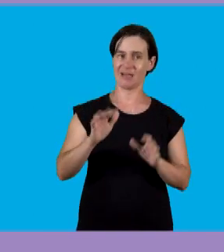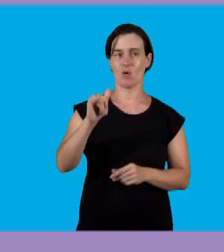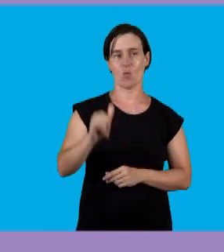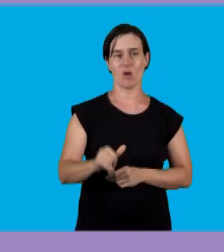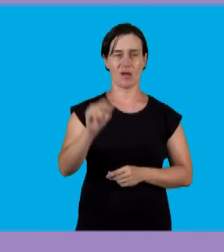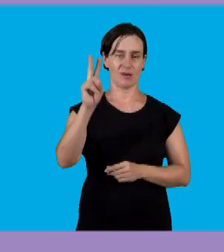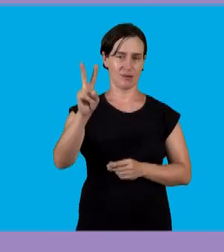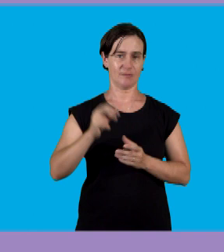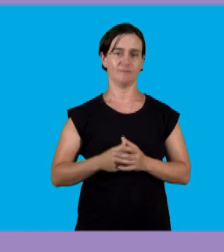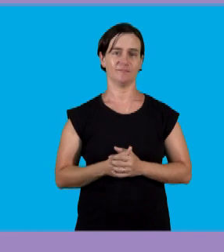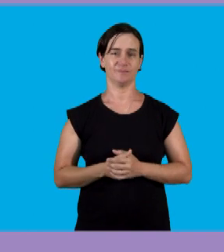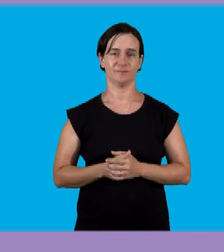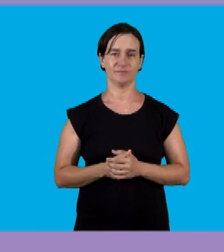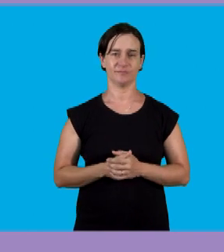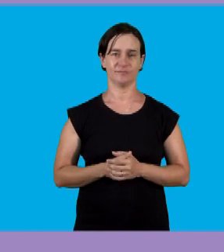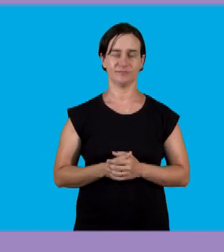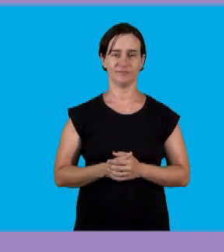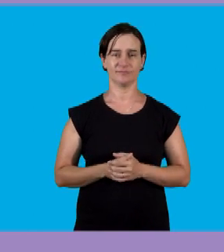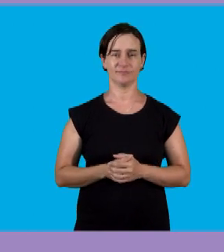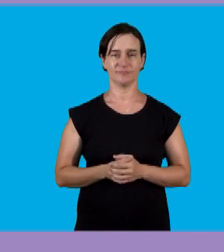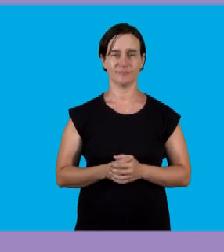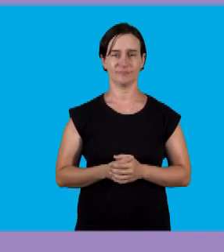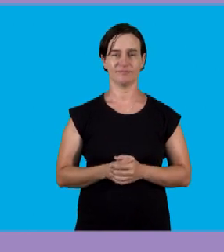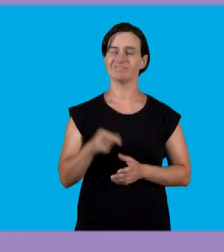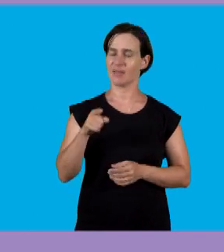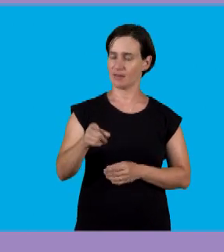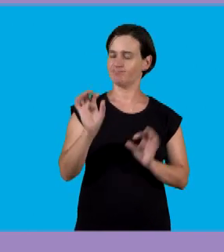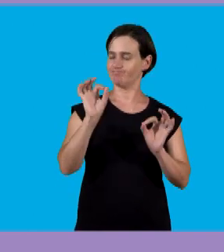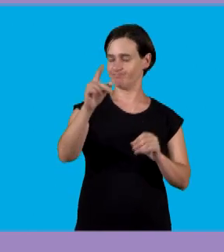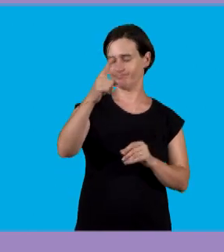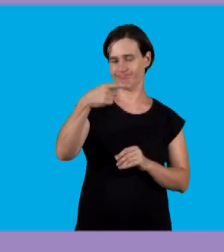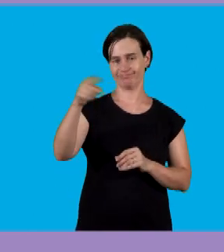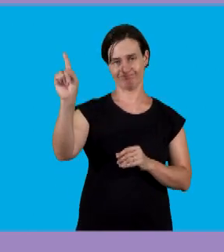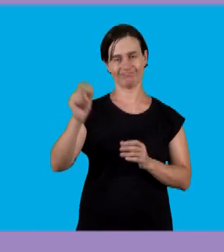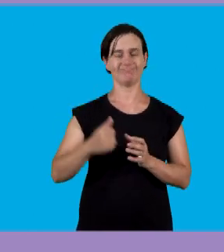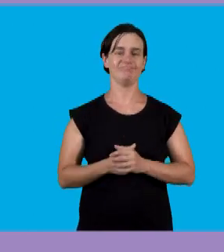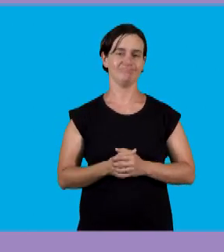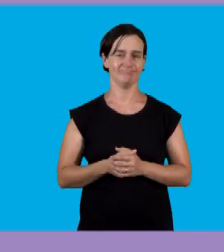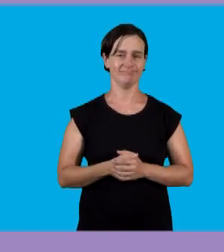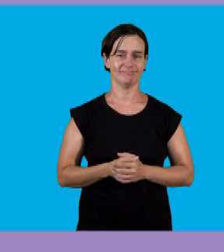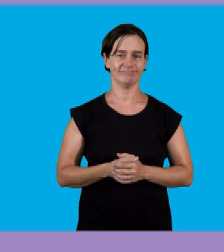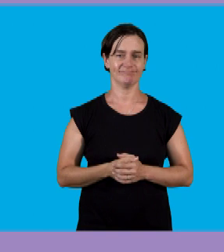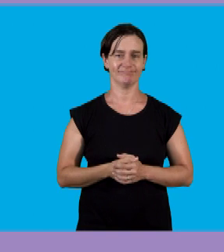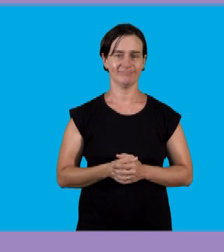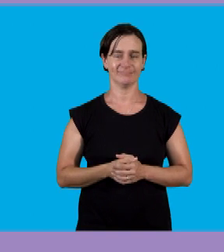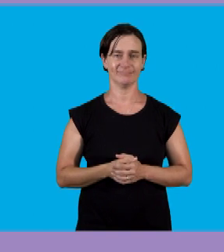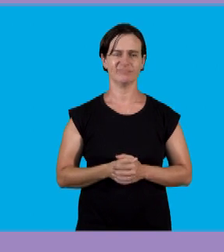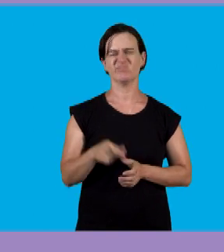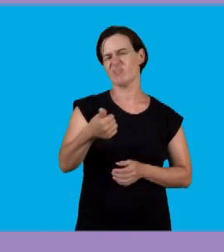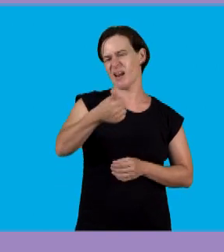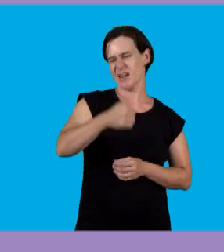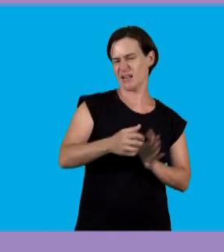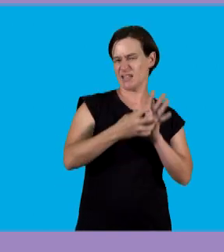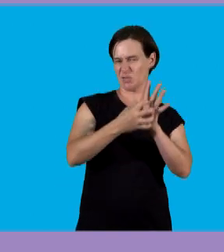a 10y squared. That is absolutely correct if you also got a 10. What about